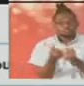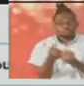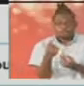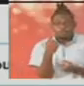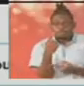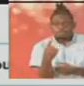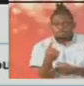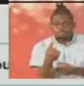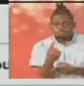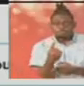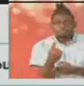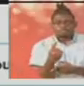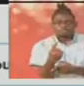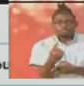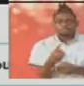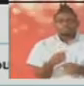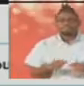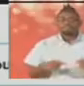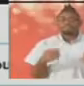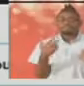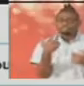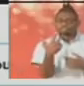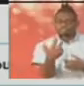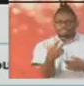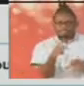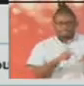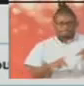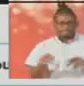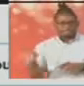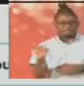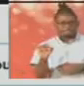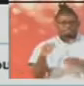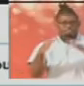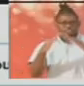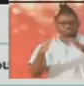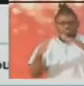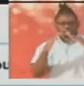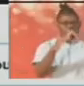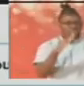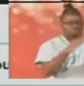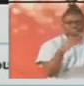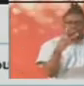the 3 cases coming from the same house, and they were actually family members. In cluster 2,